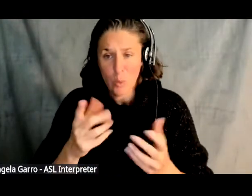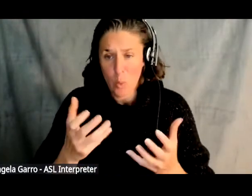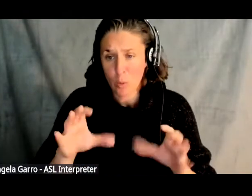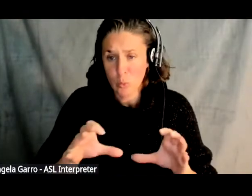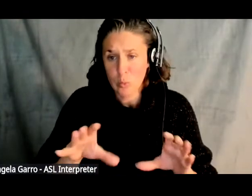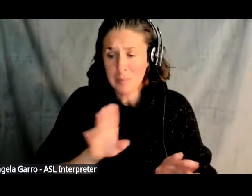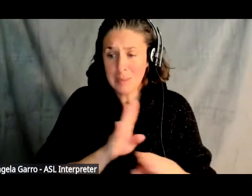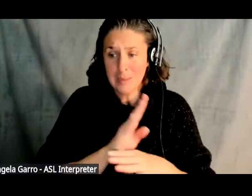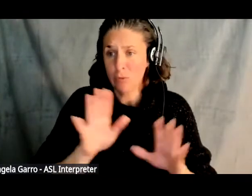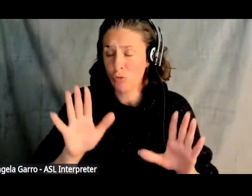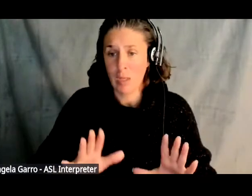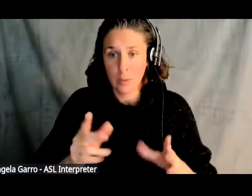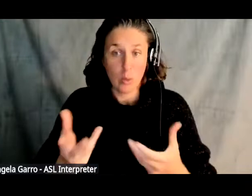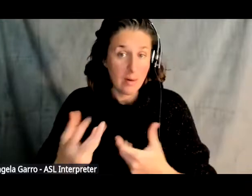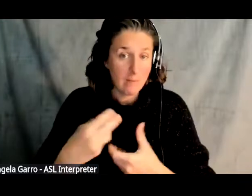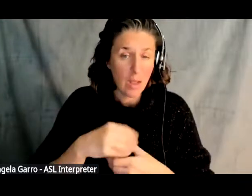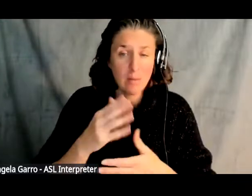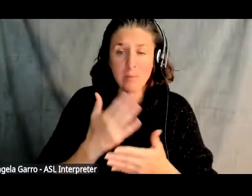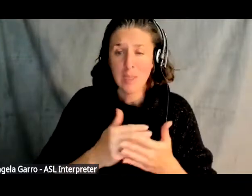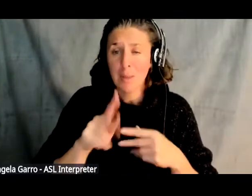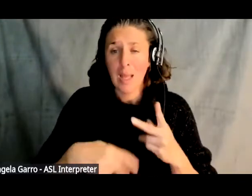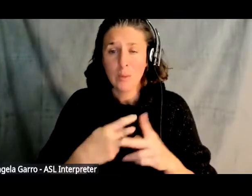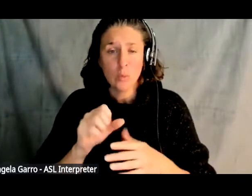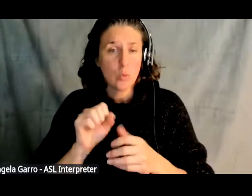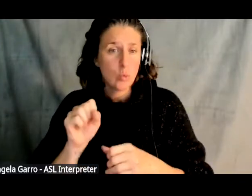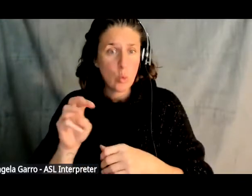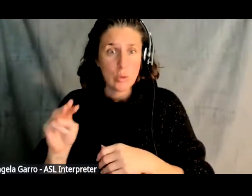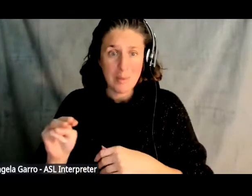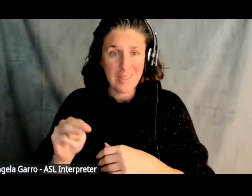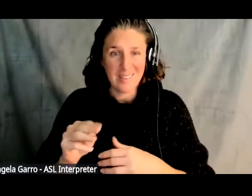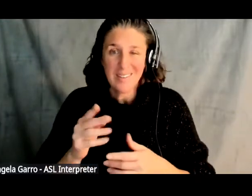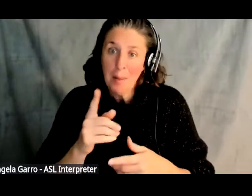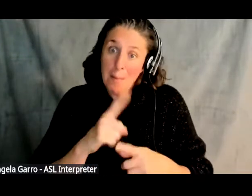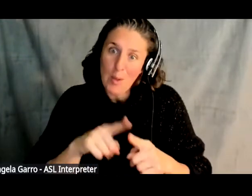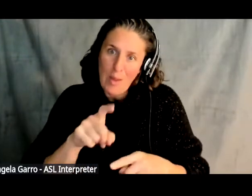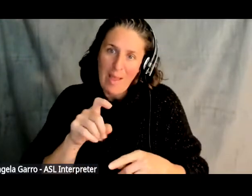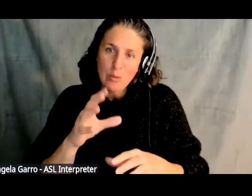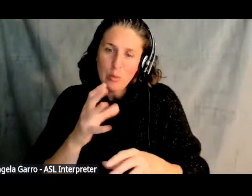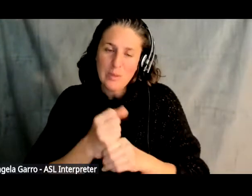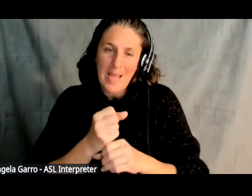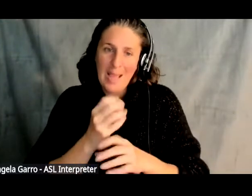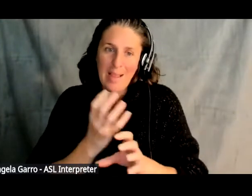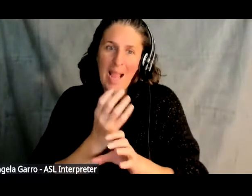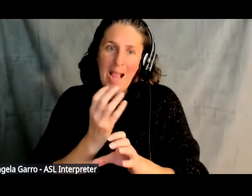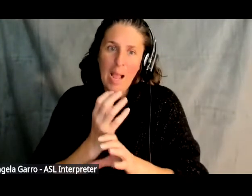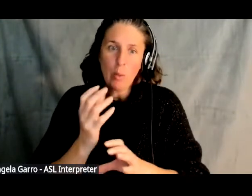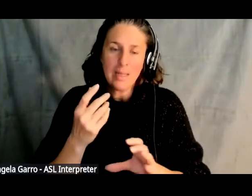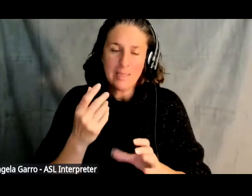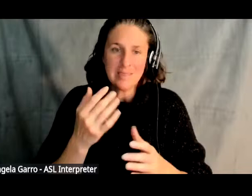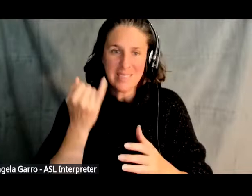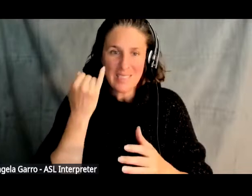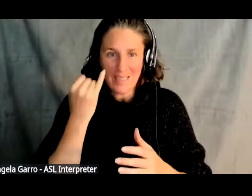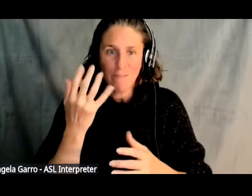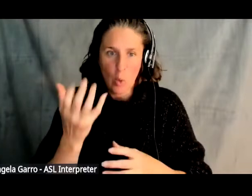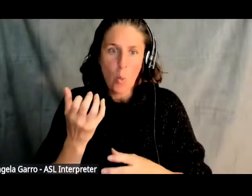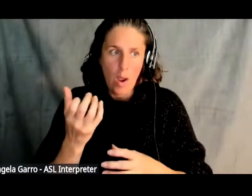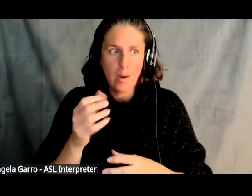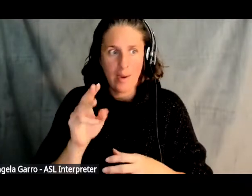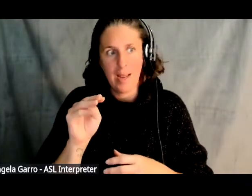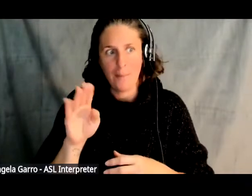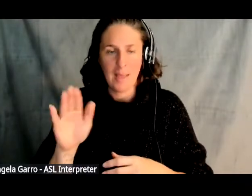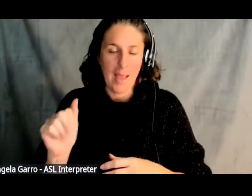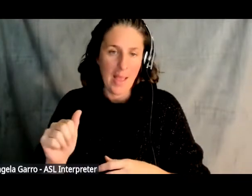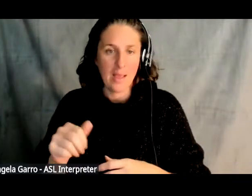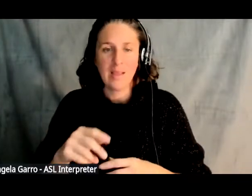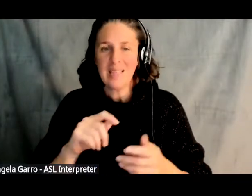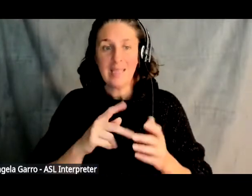of get involved in some kind of social media thing. But at some point you need to take calculus probably if you want to get an MBA, right? So we've got to figure, so the key is how